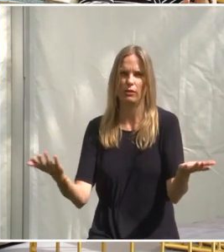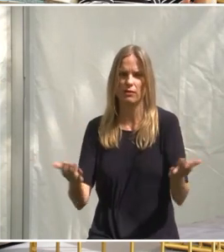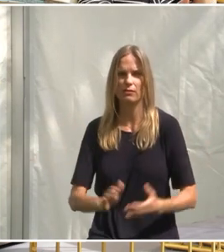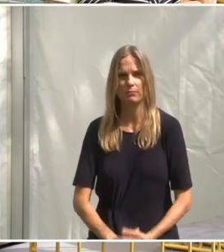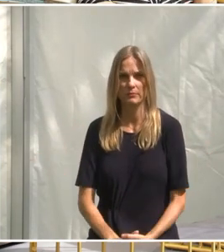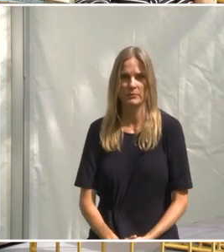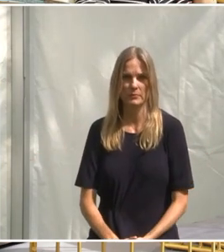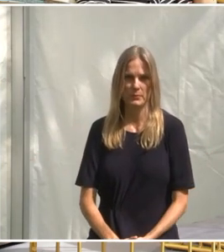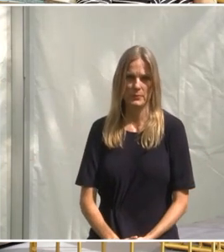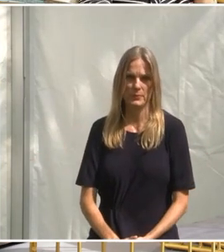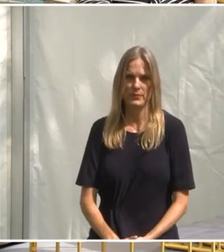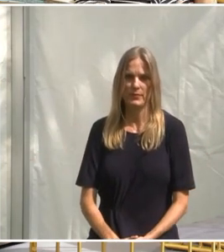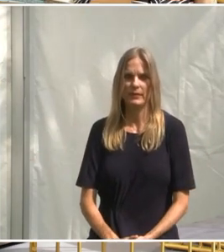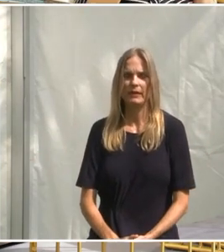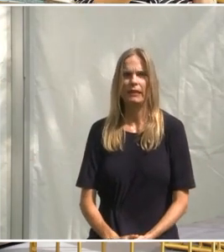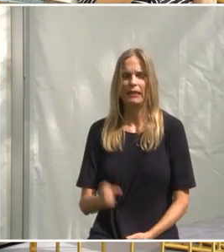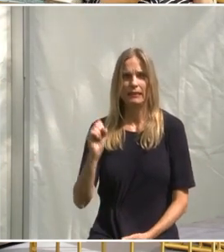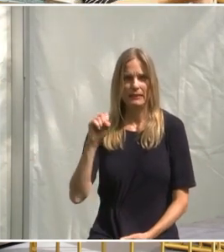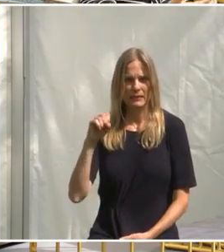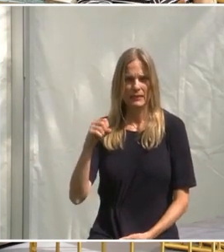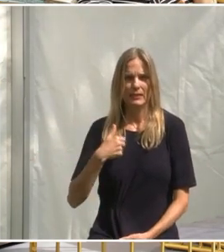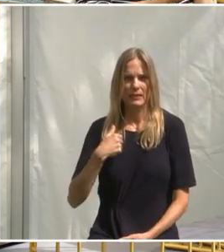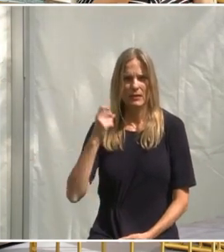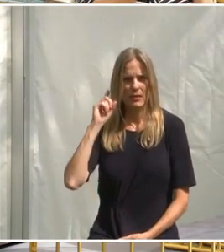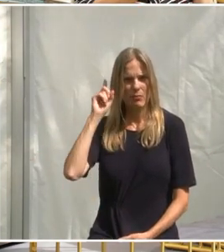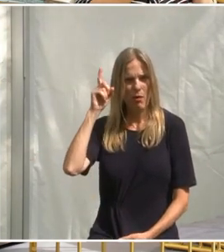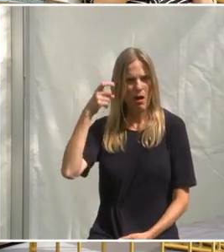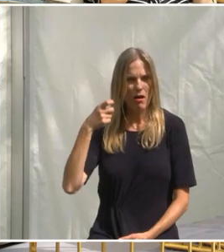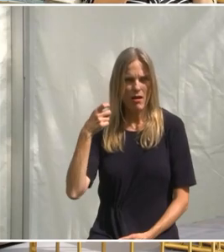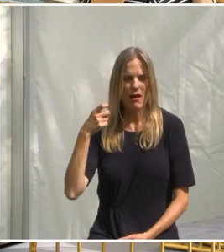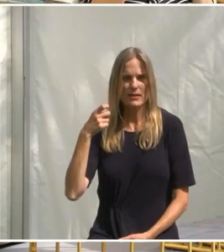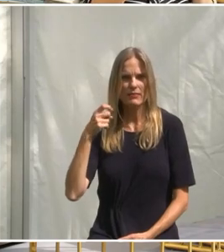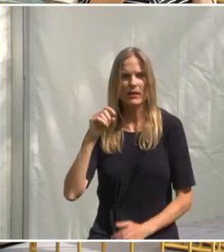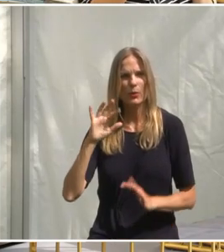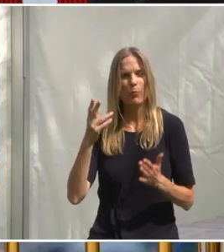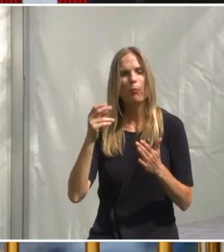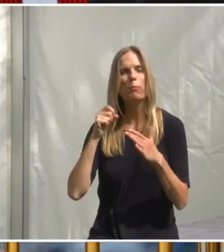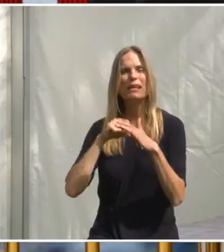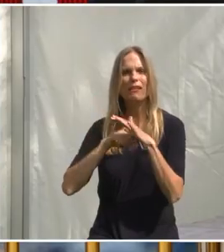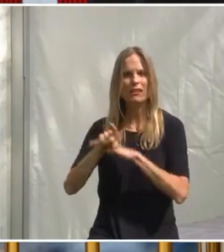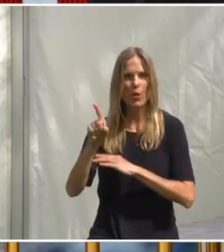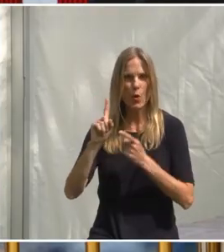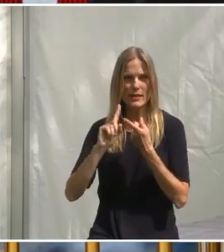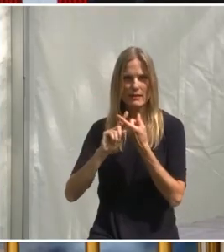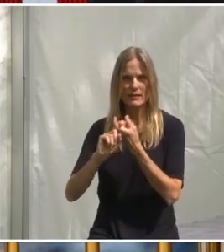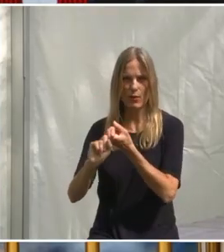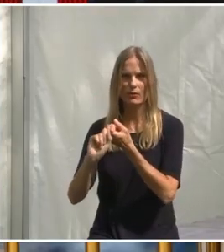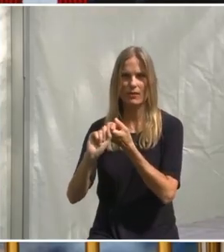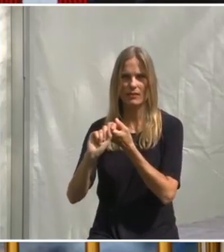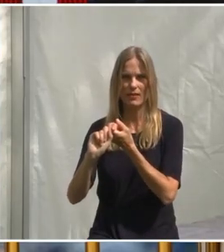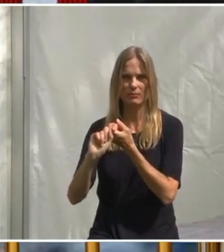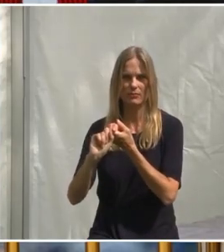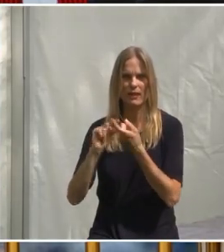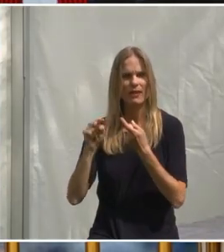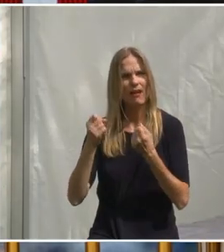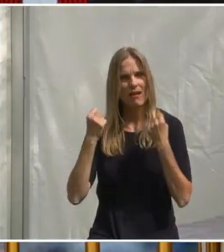on this? Yeah, sure. I think broadly speaking, when it comes to the field of migration, it's quite